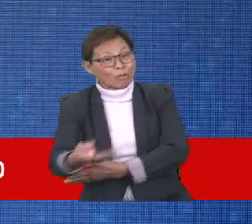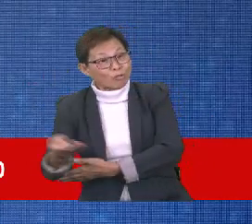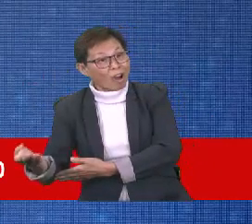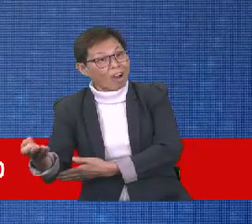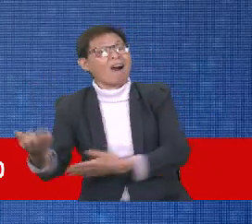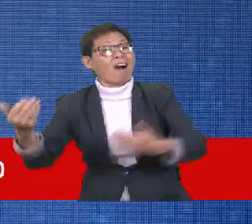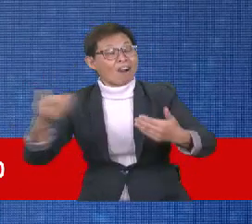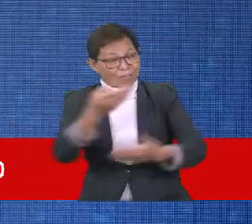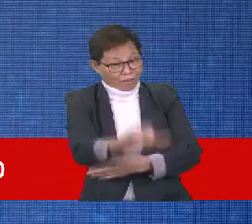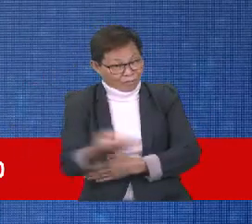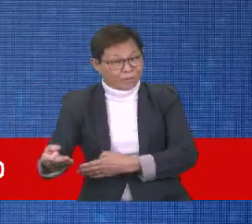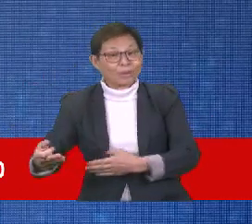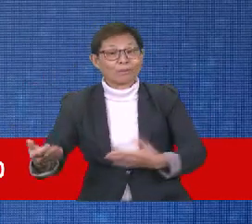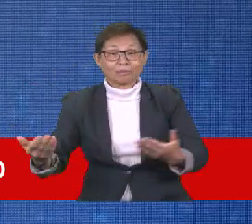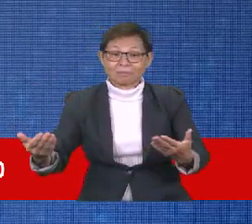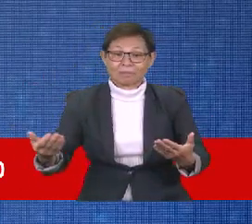would